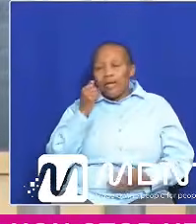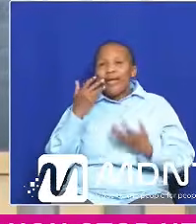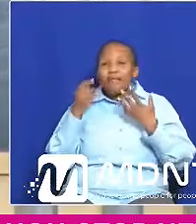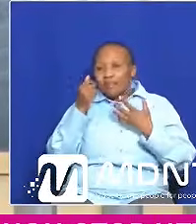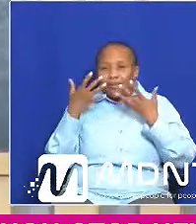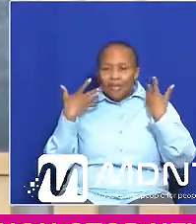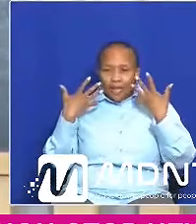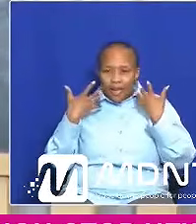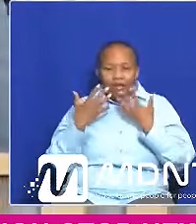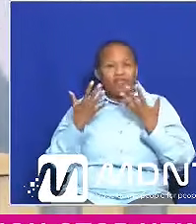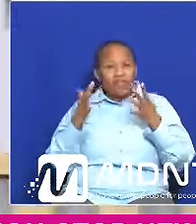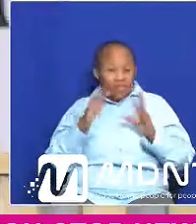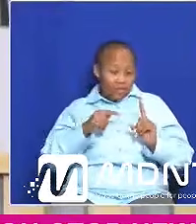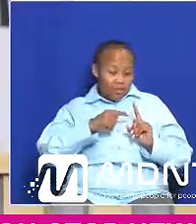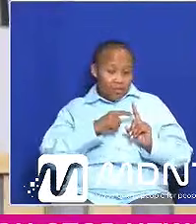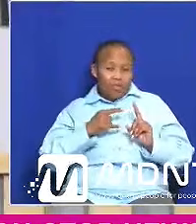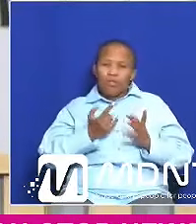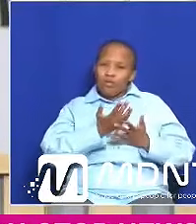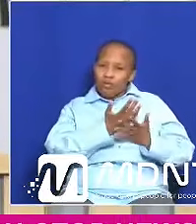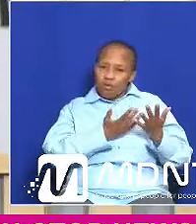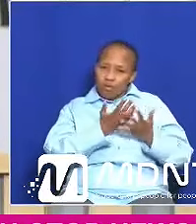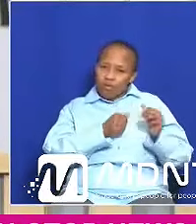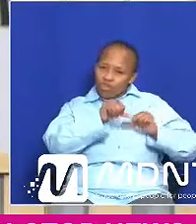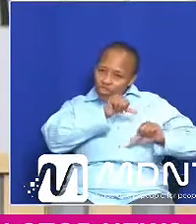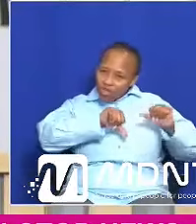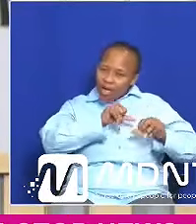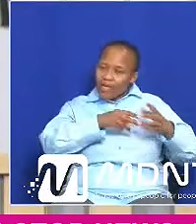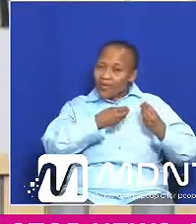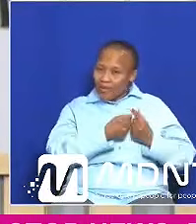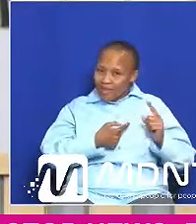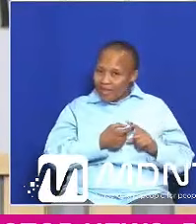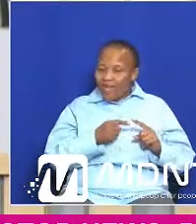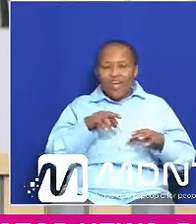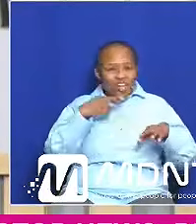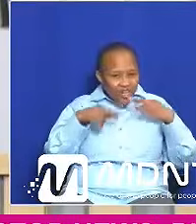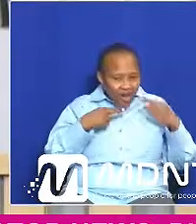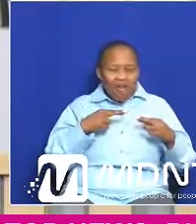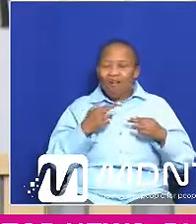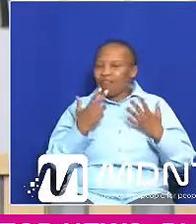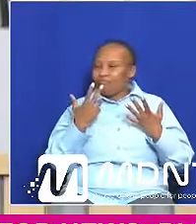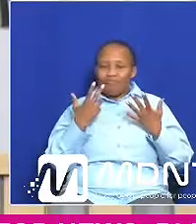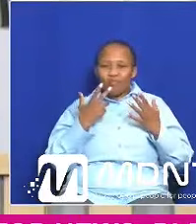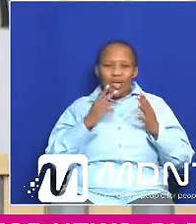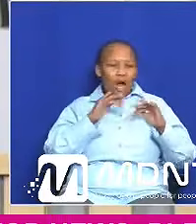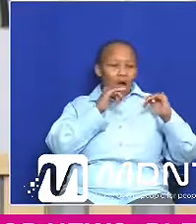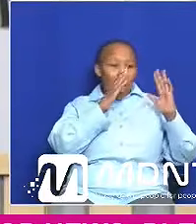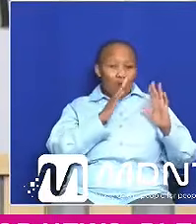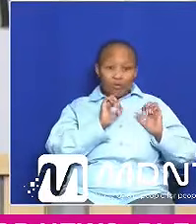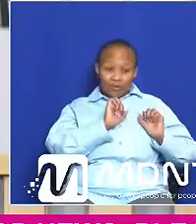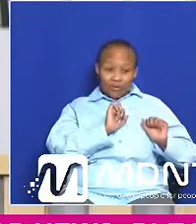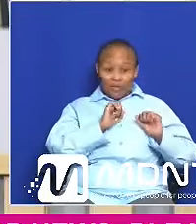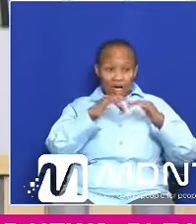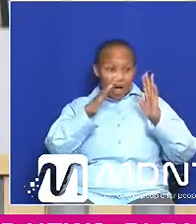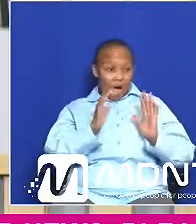Did you go out to lunch together? Did you have dinners? Did he visit your house? Did you visit his house? No, he never visited my house. Did you go